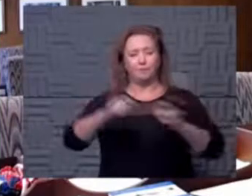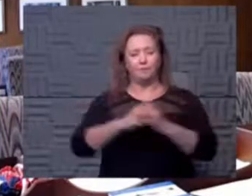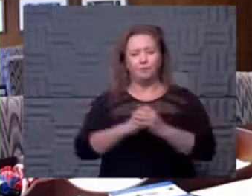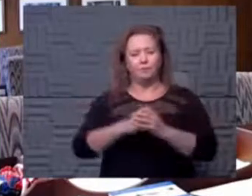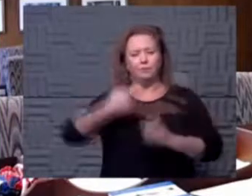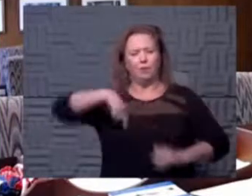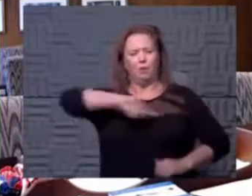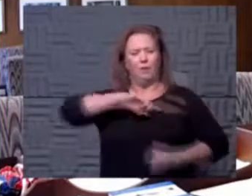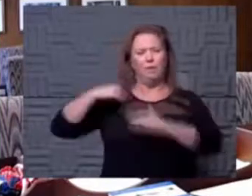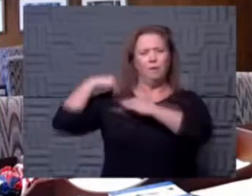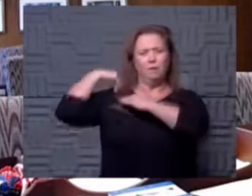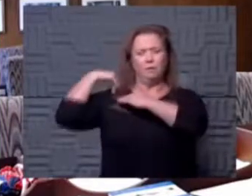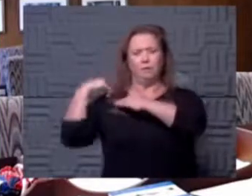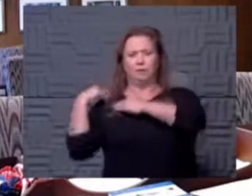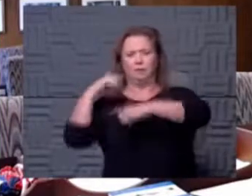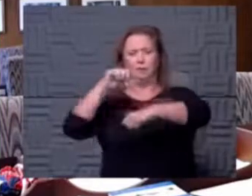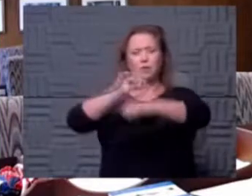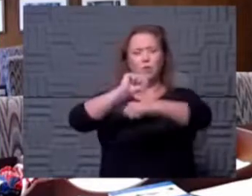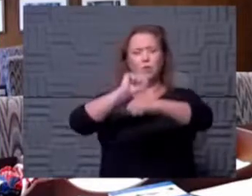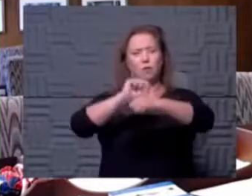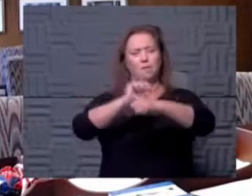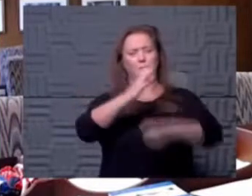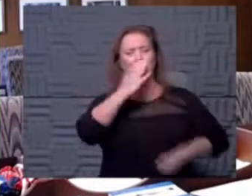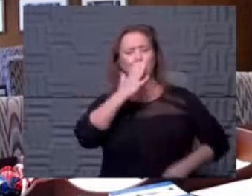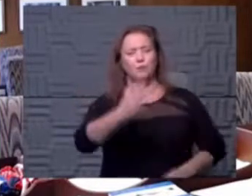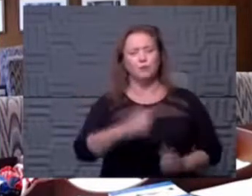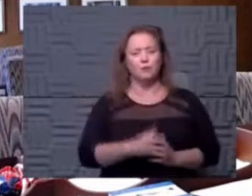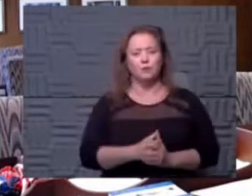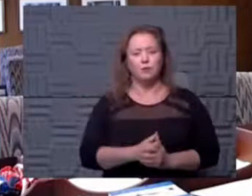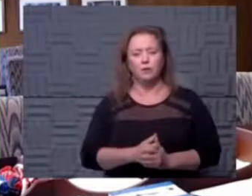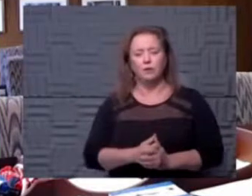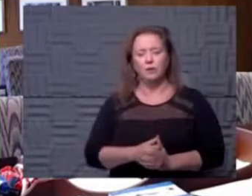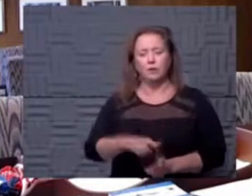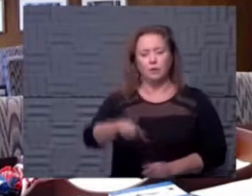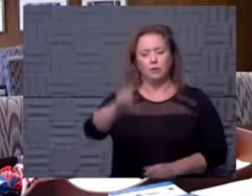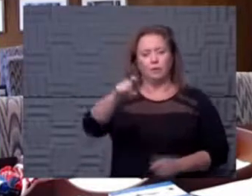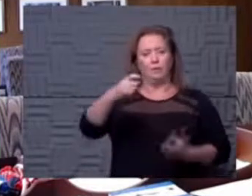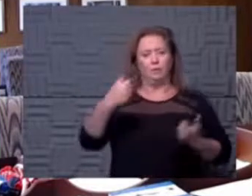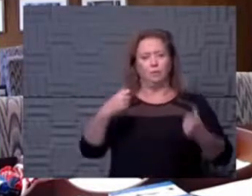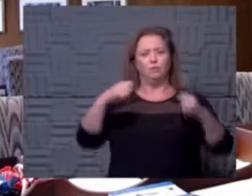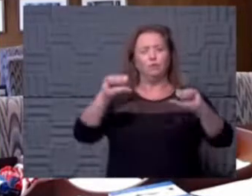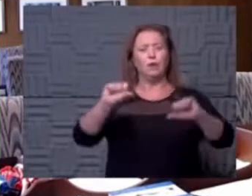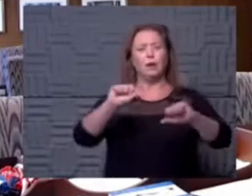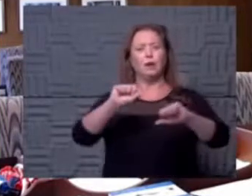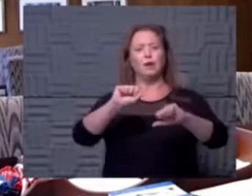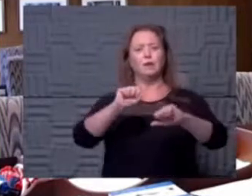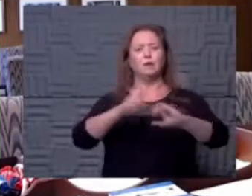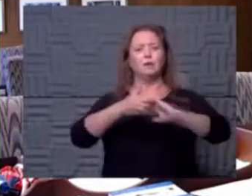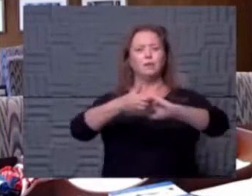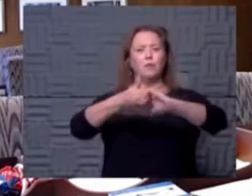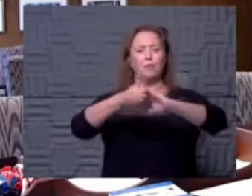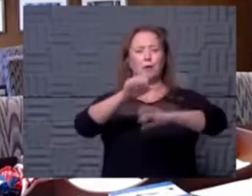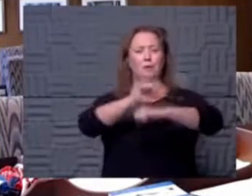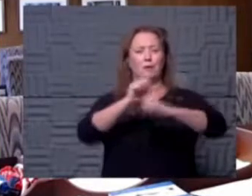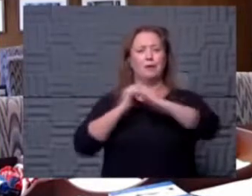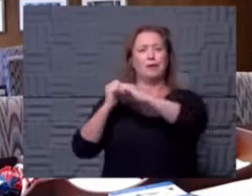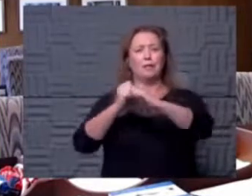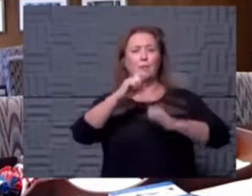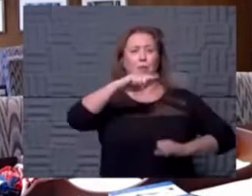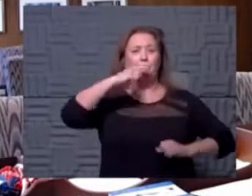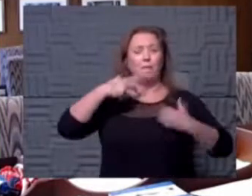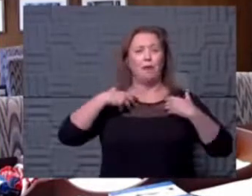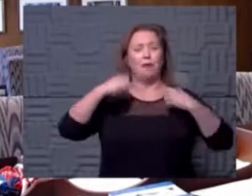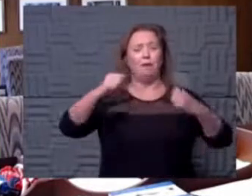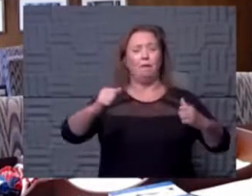have a responsibility to work for the common good. So we have to try to cooperate with our public health officials and do all that we can